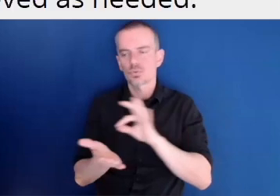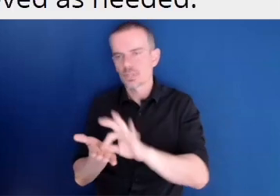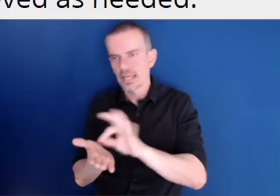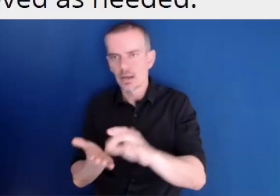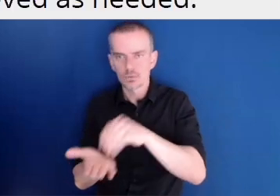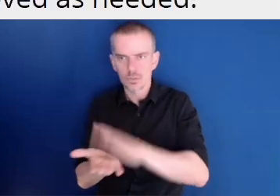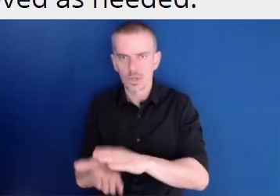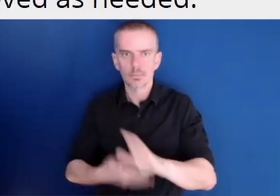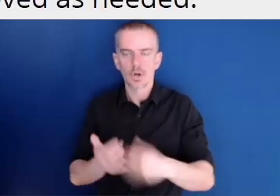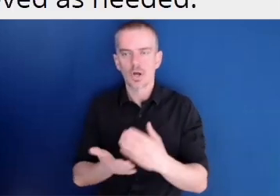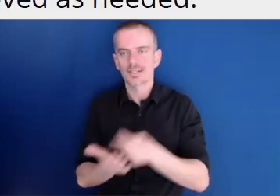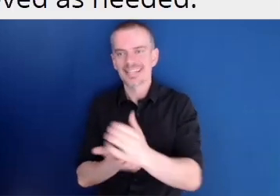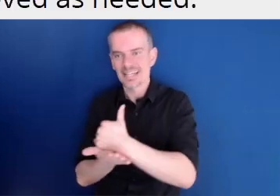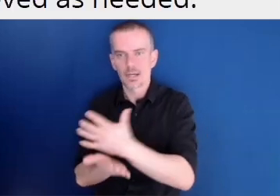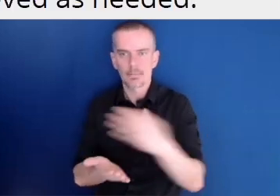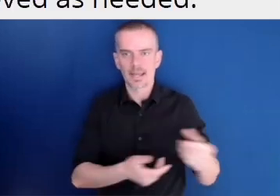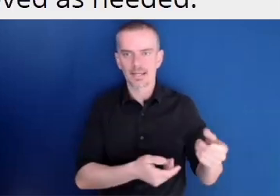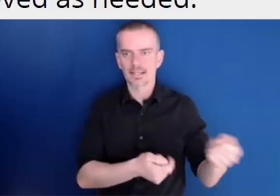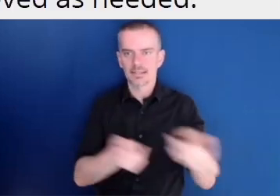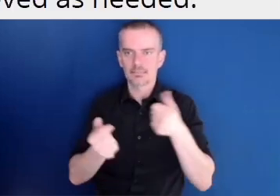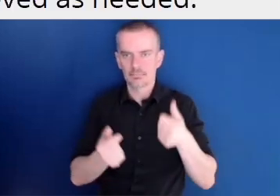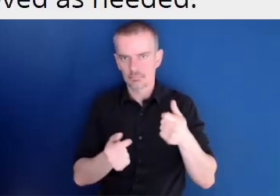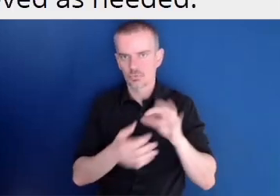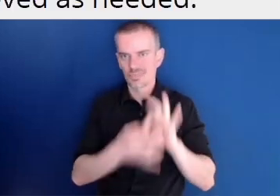income and expenses associated with your federal award.